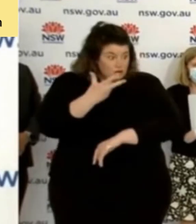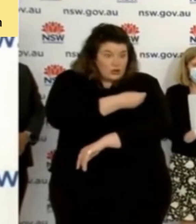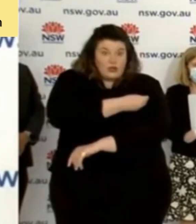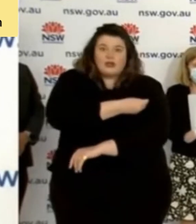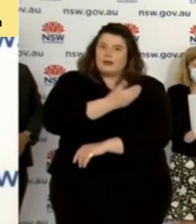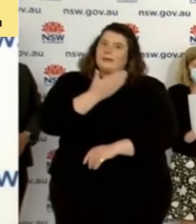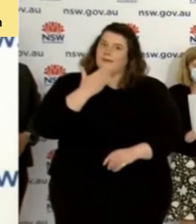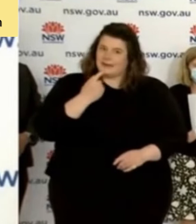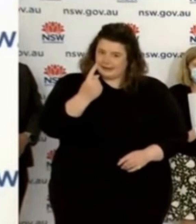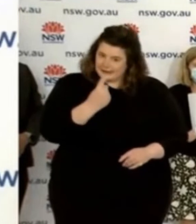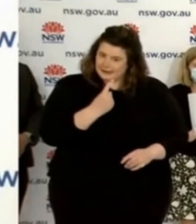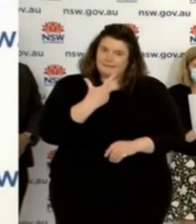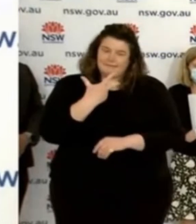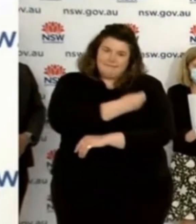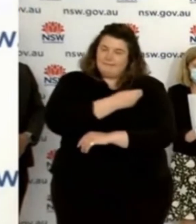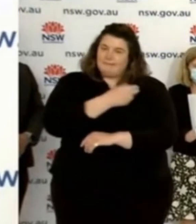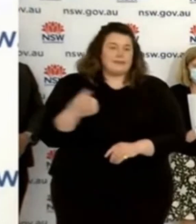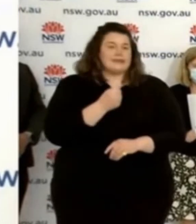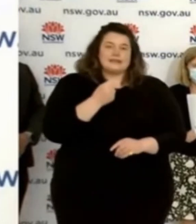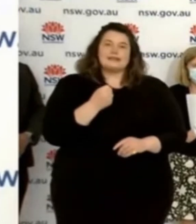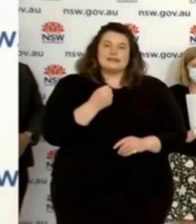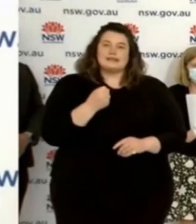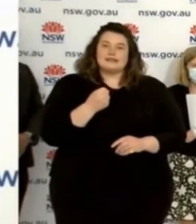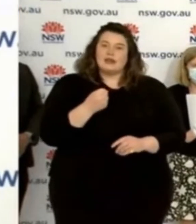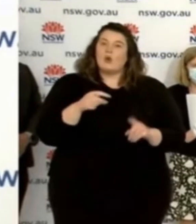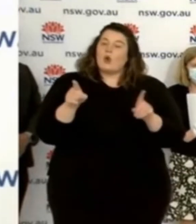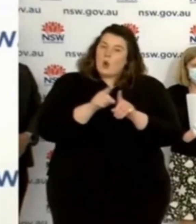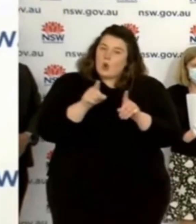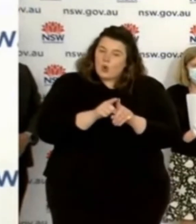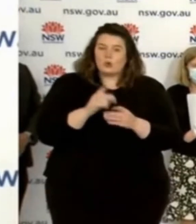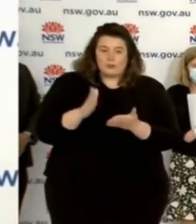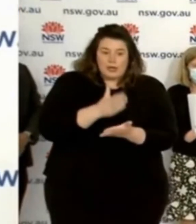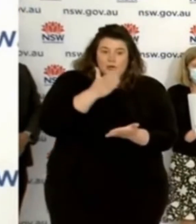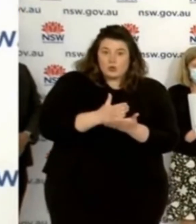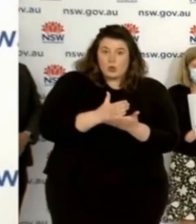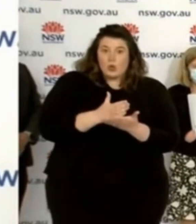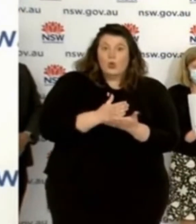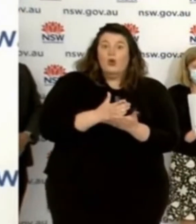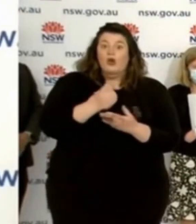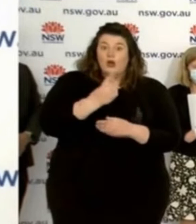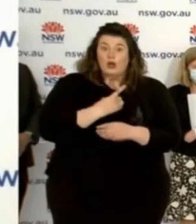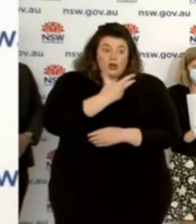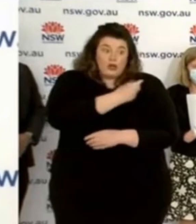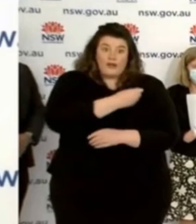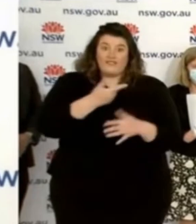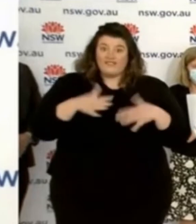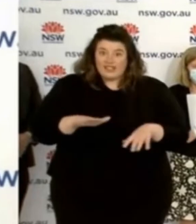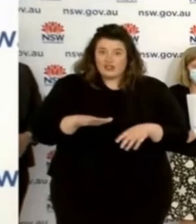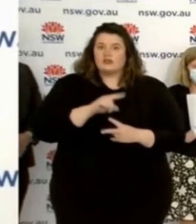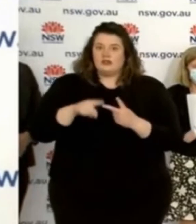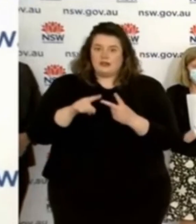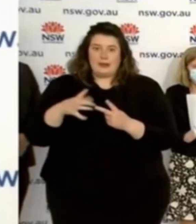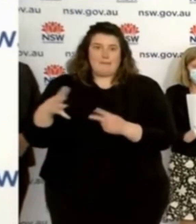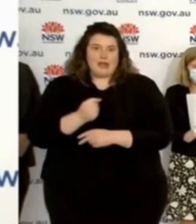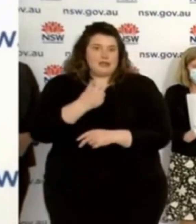doses to come forward and get their first dose, but also to make sure that you come forward for your second dose as soon as you